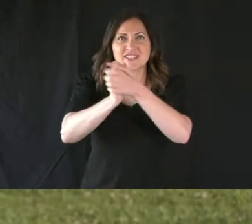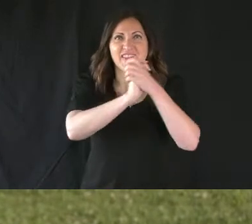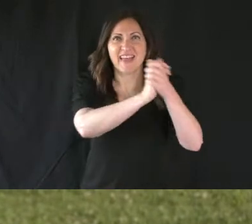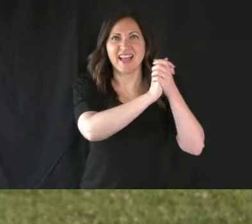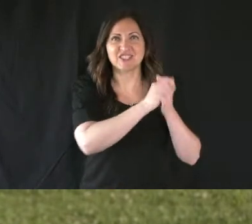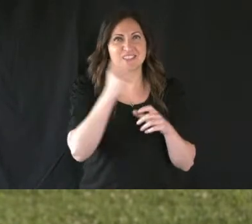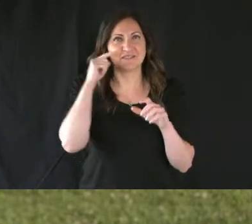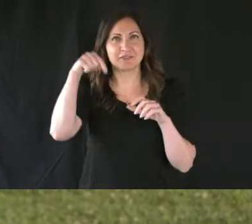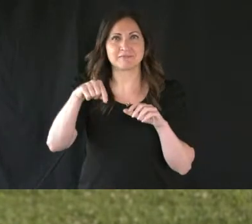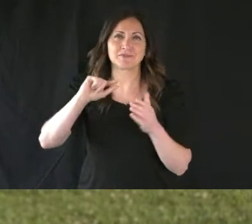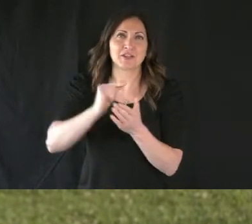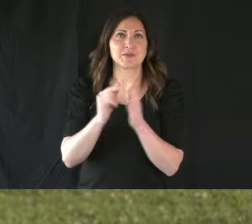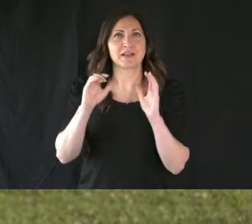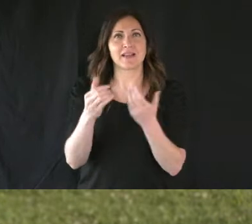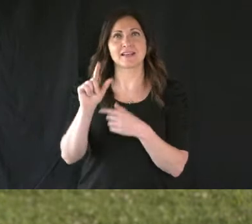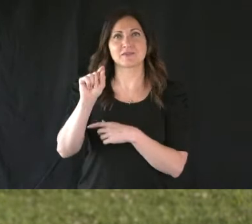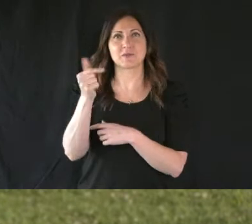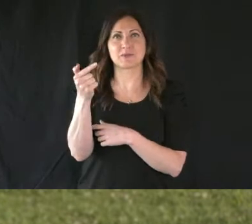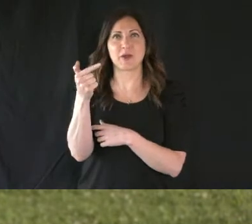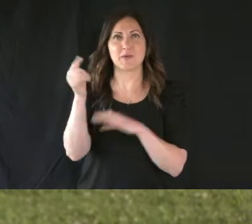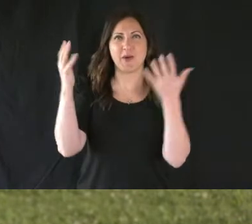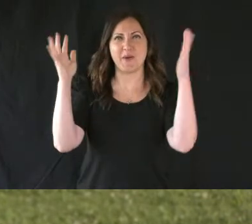Okay.